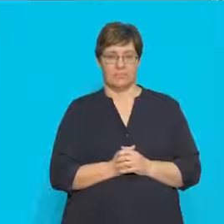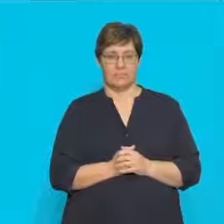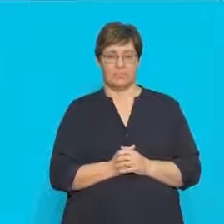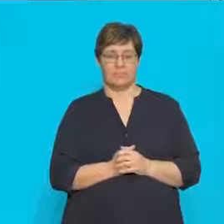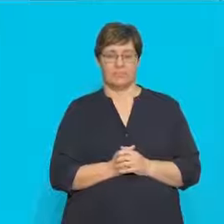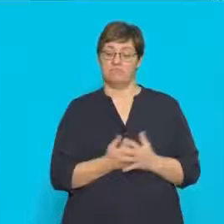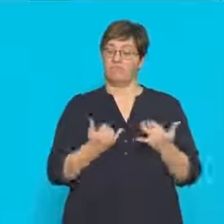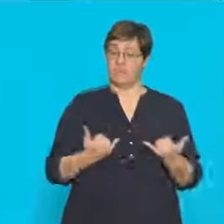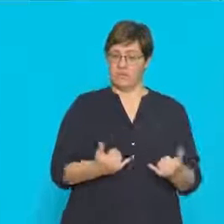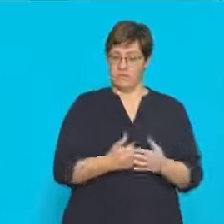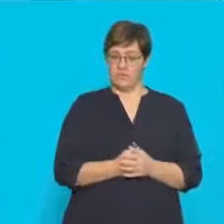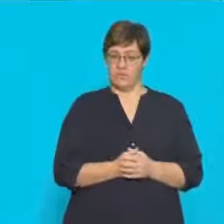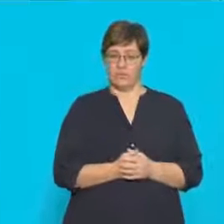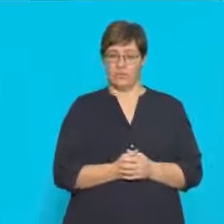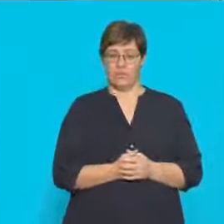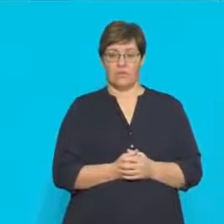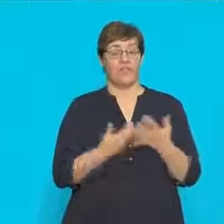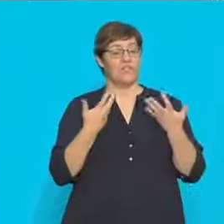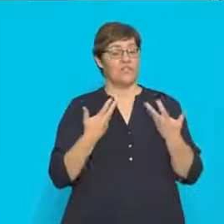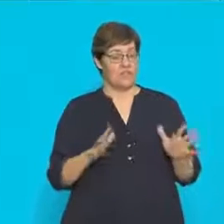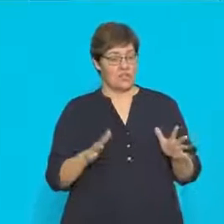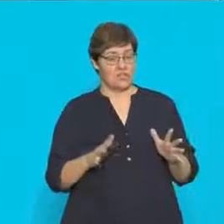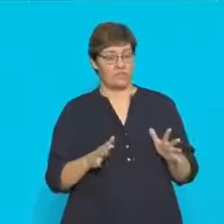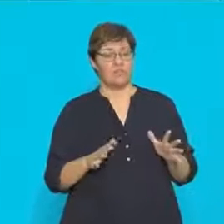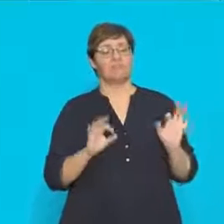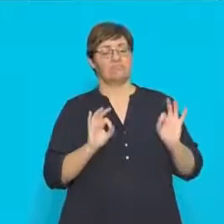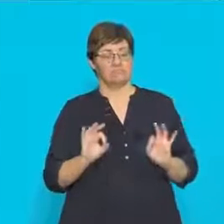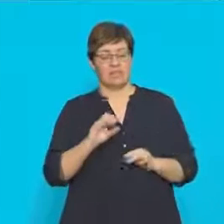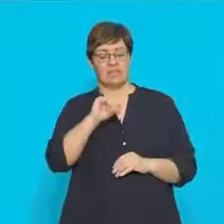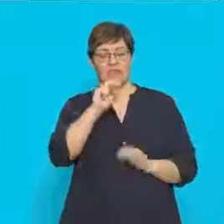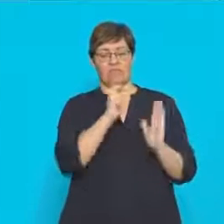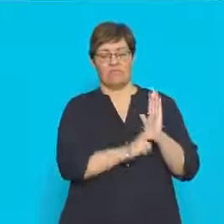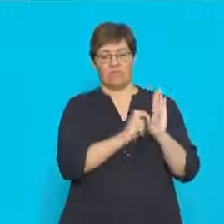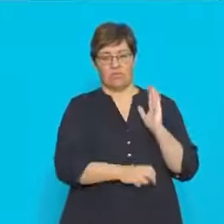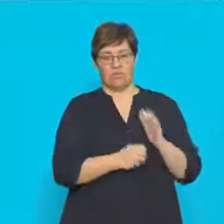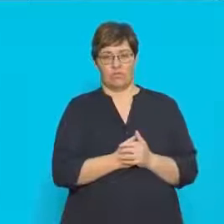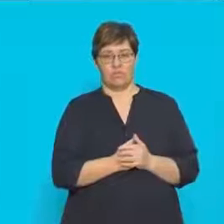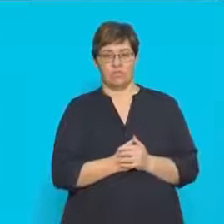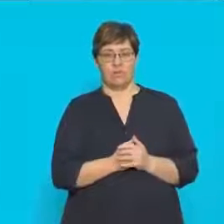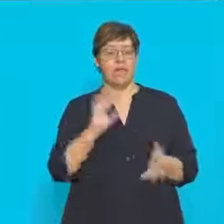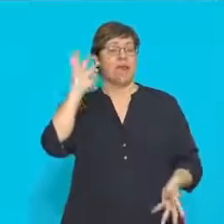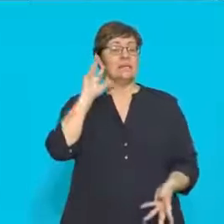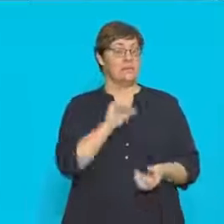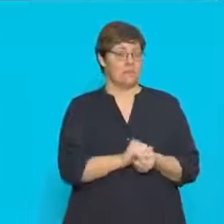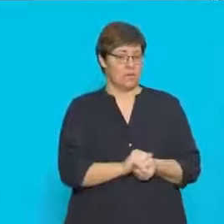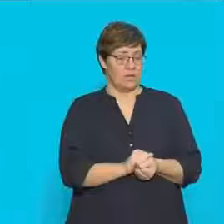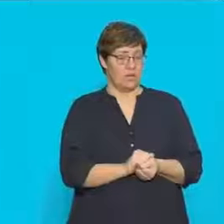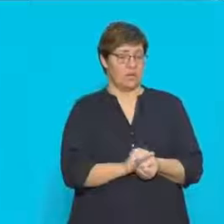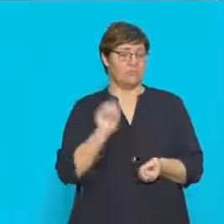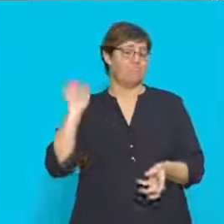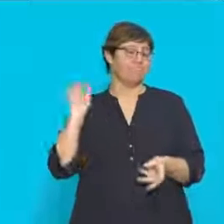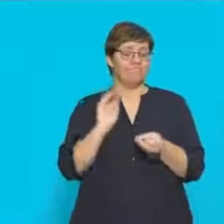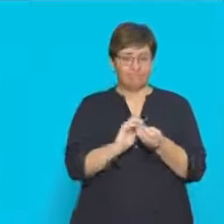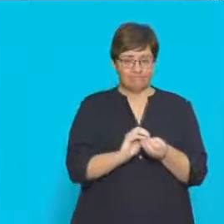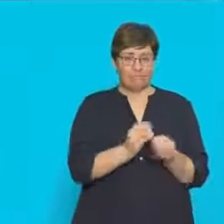Okay. Now, we've completed with all the formalities of the sine rule. Let's do a quick summary to recap